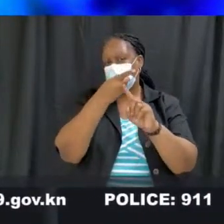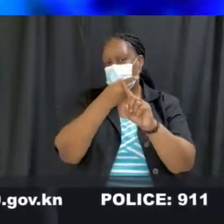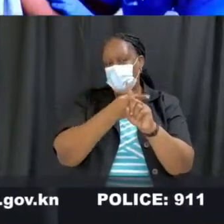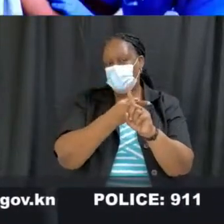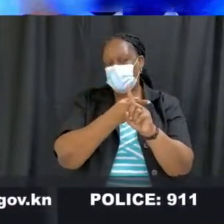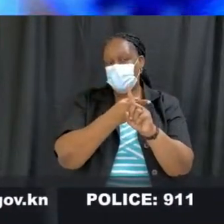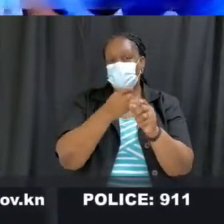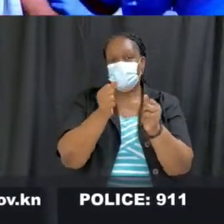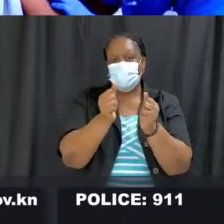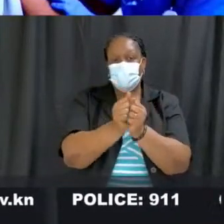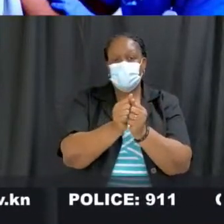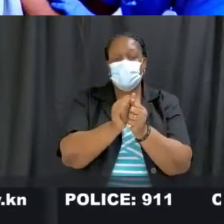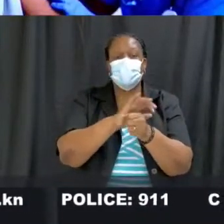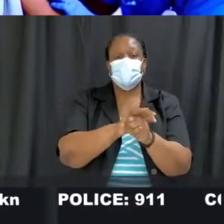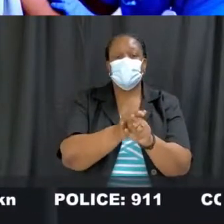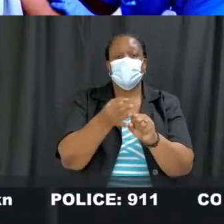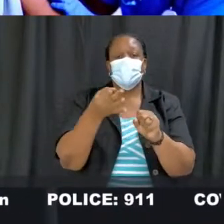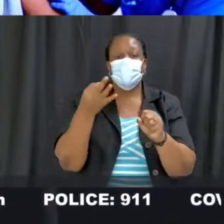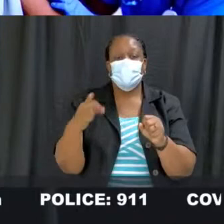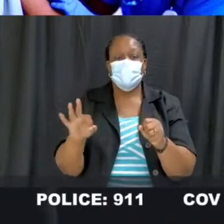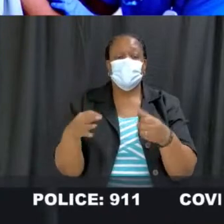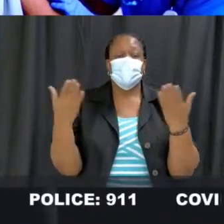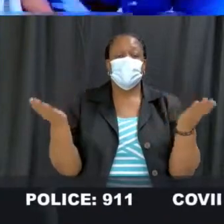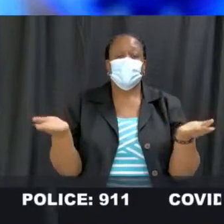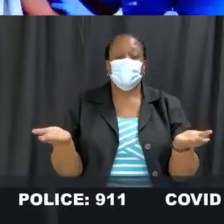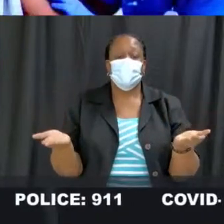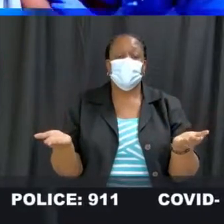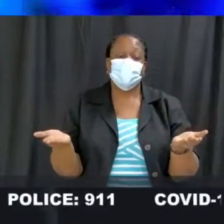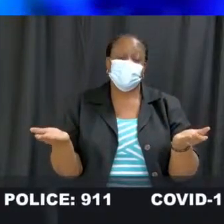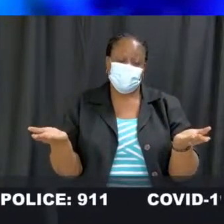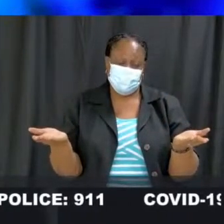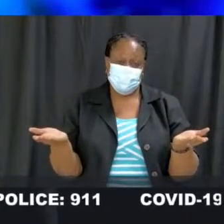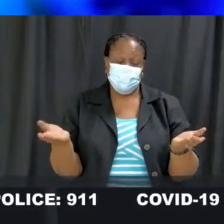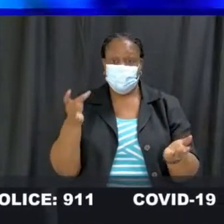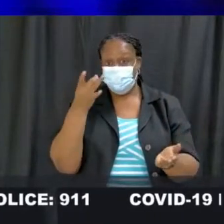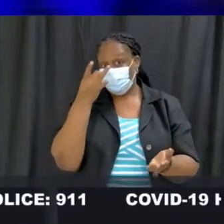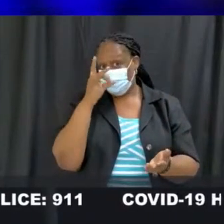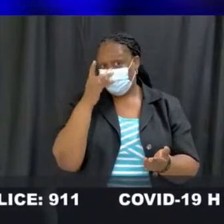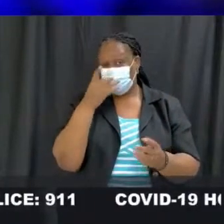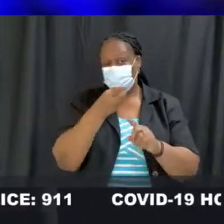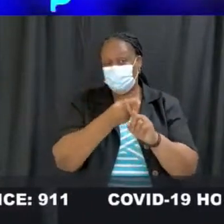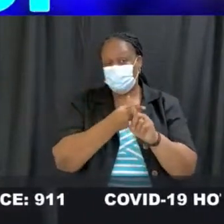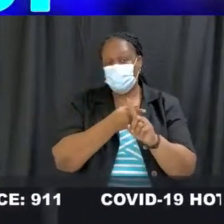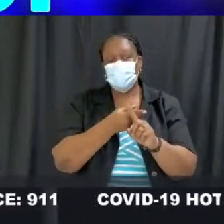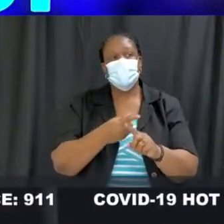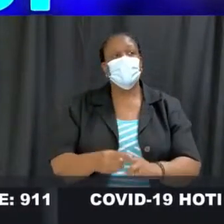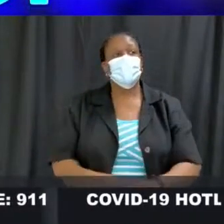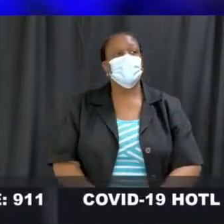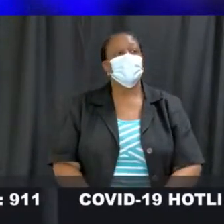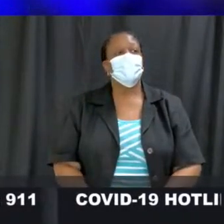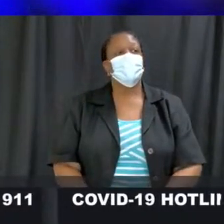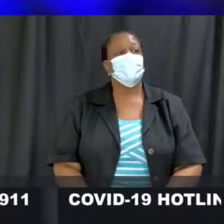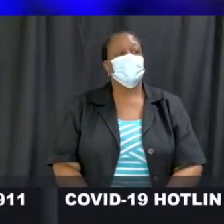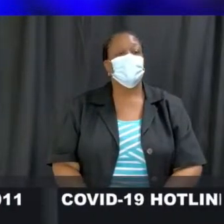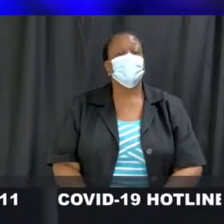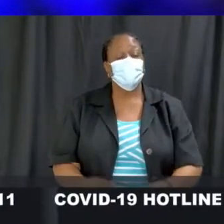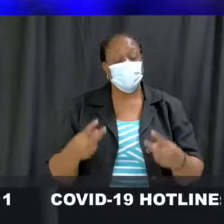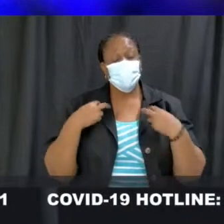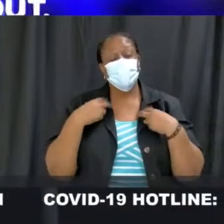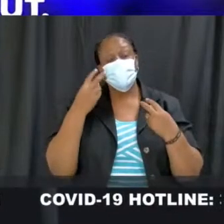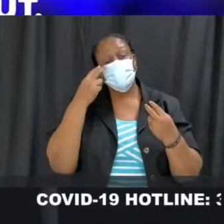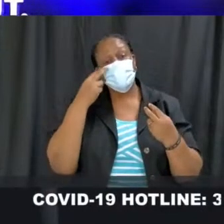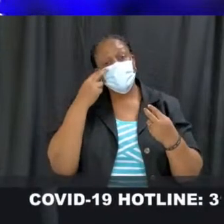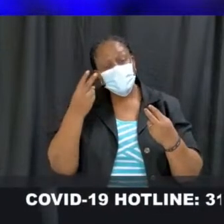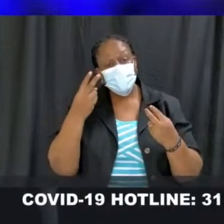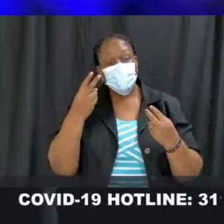with the pandemic here in the Federation, and we have seen